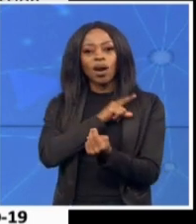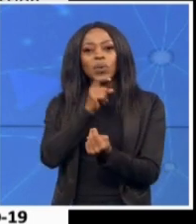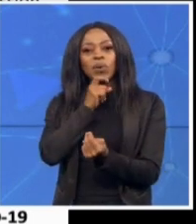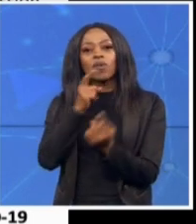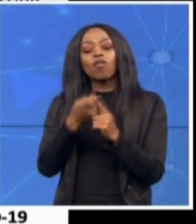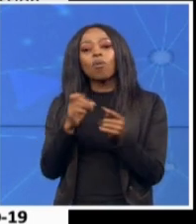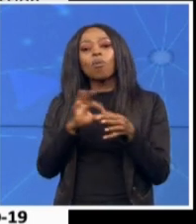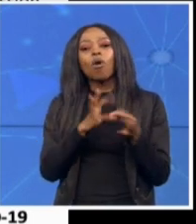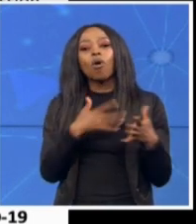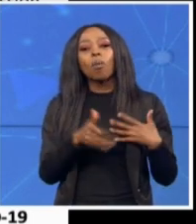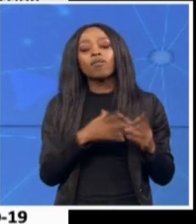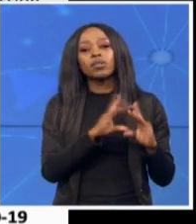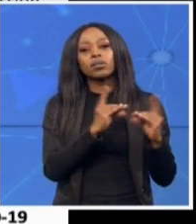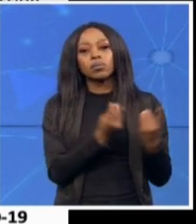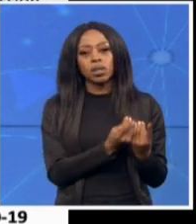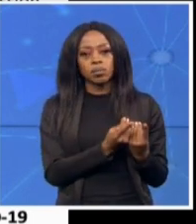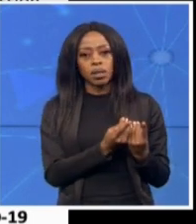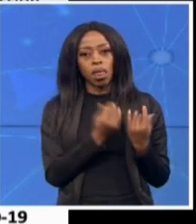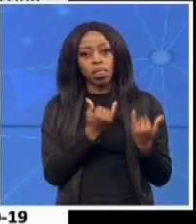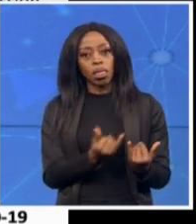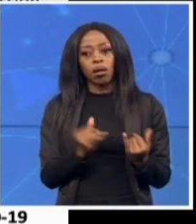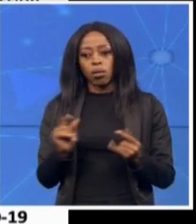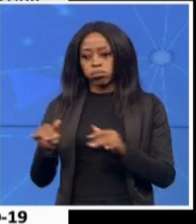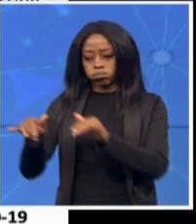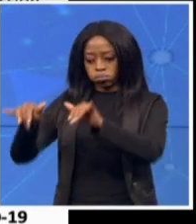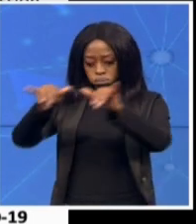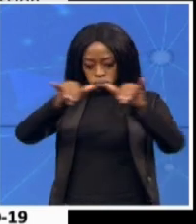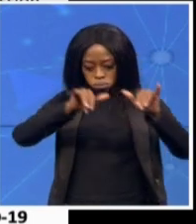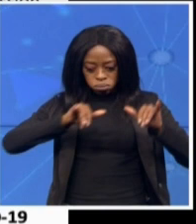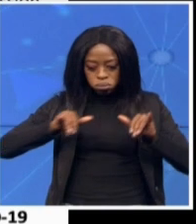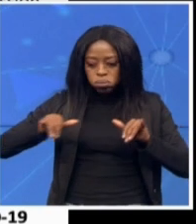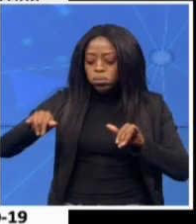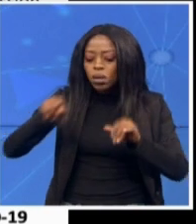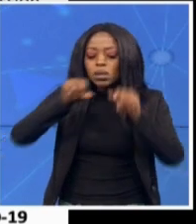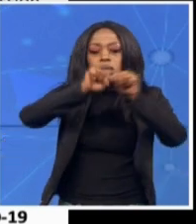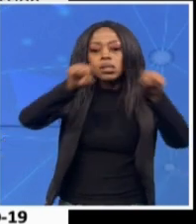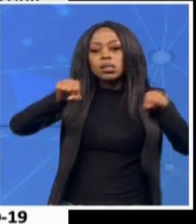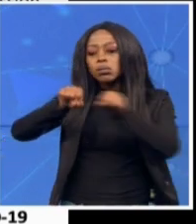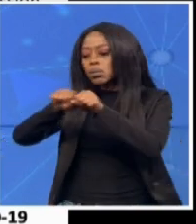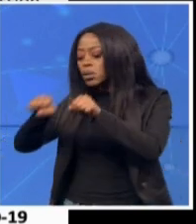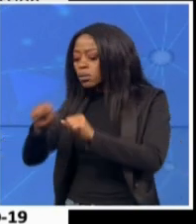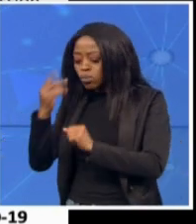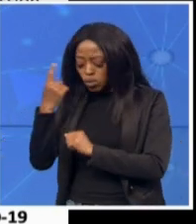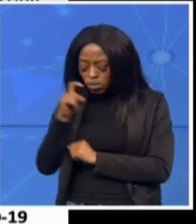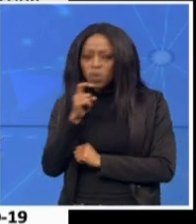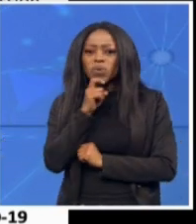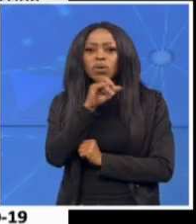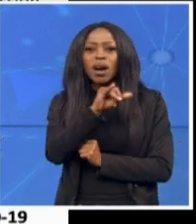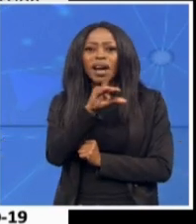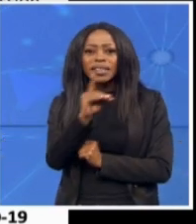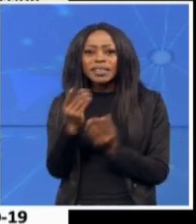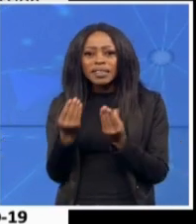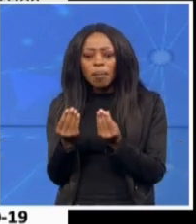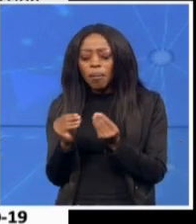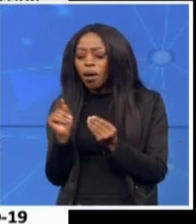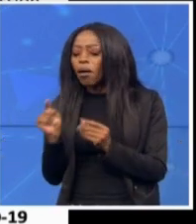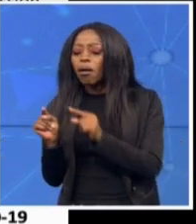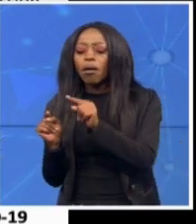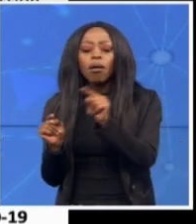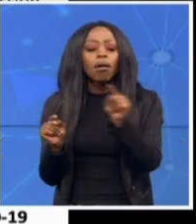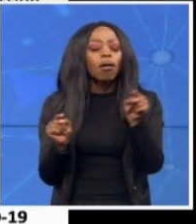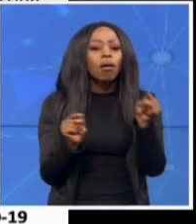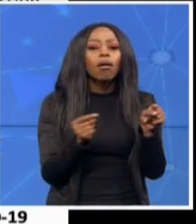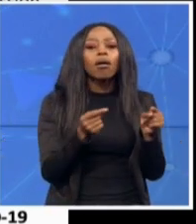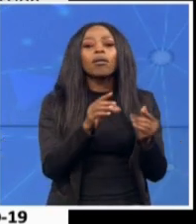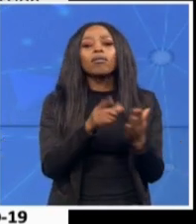go through all of these systems, we look with the ID whether a death is already in our system, and we try and get duplication out. So we only look at the residual